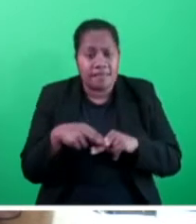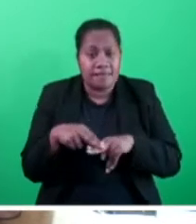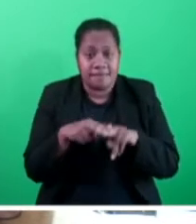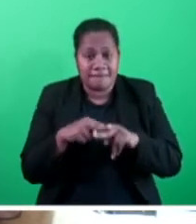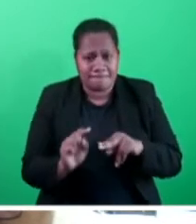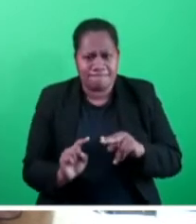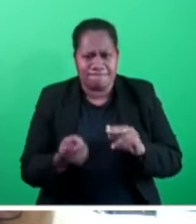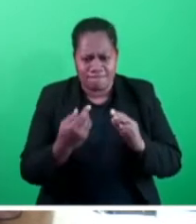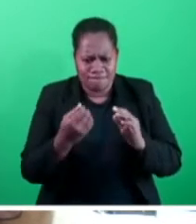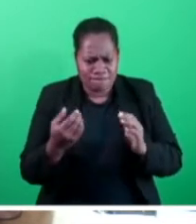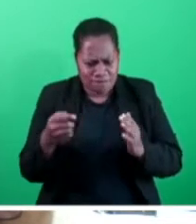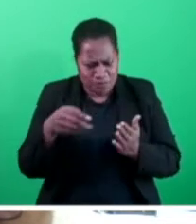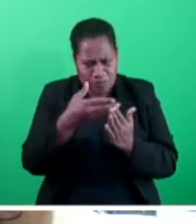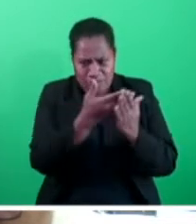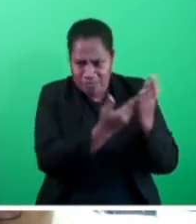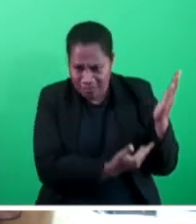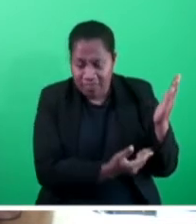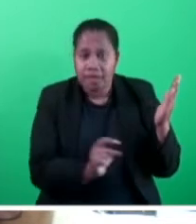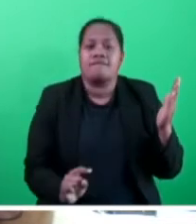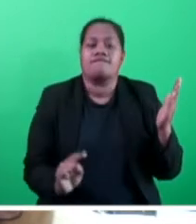first ever national minimum wage,